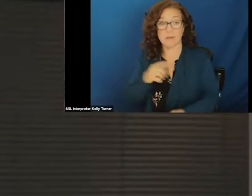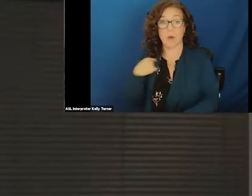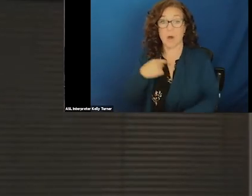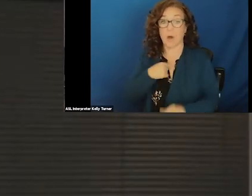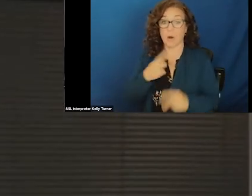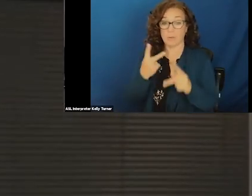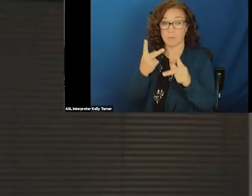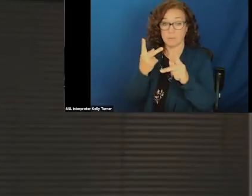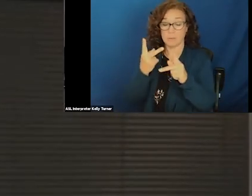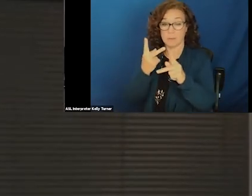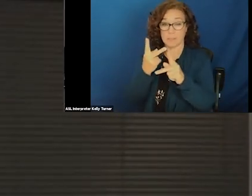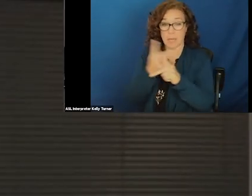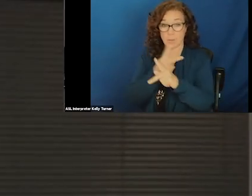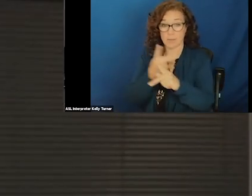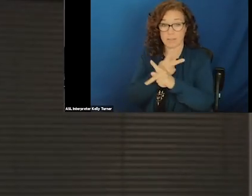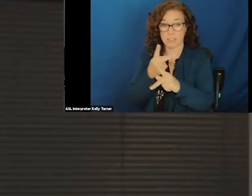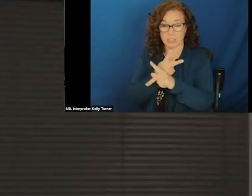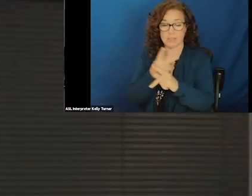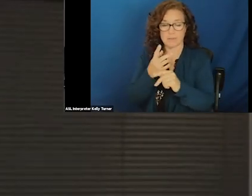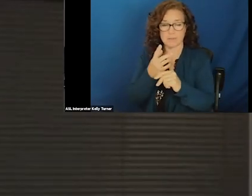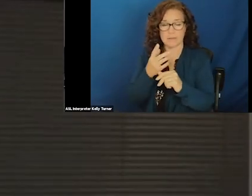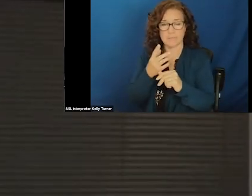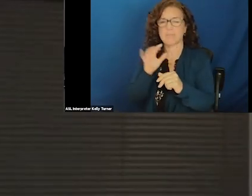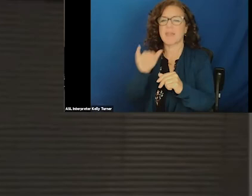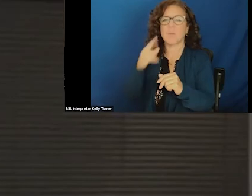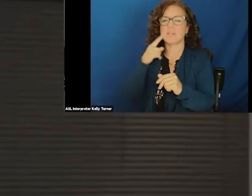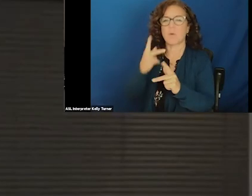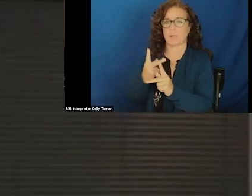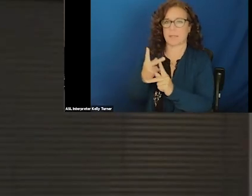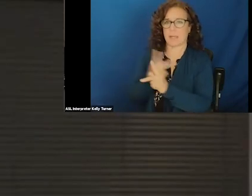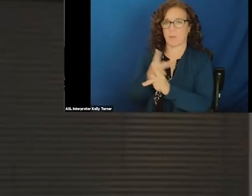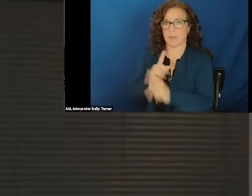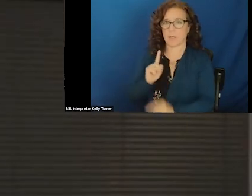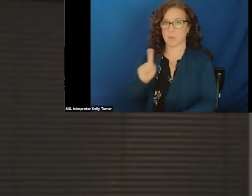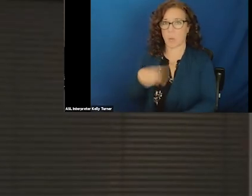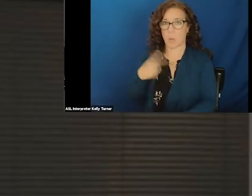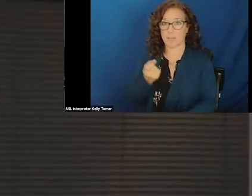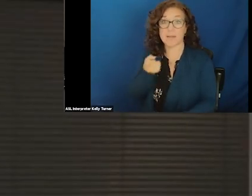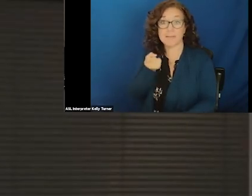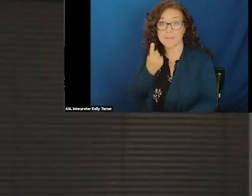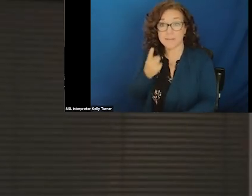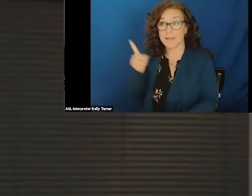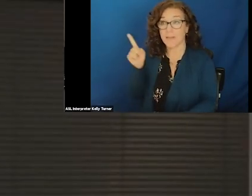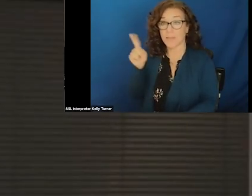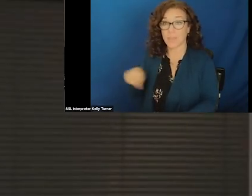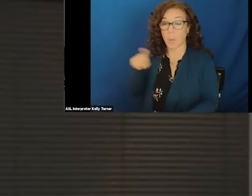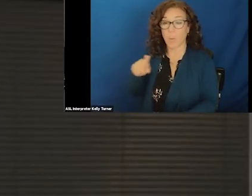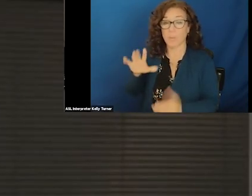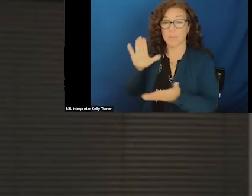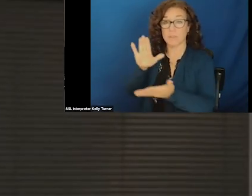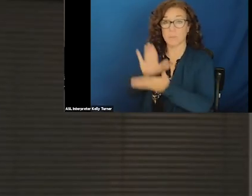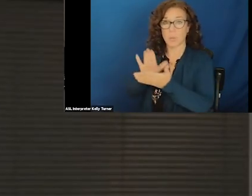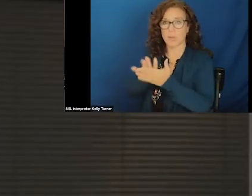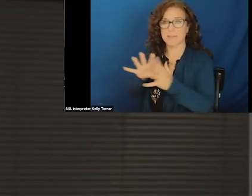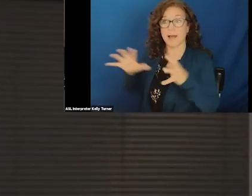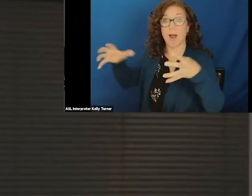a combined entity just because where they're located. That's right. Yeah. Thank